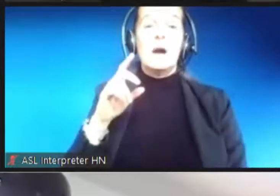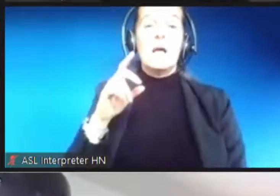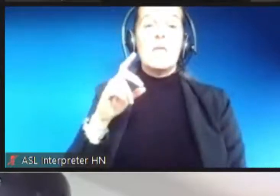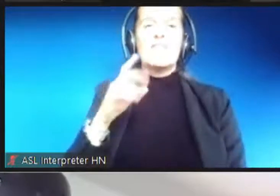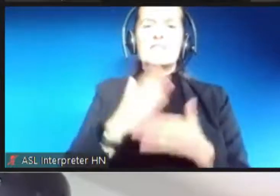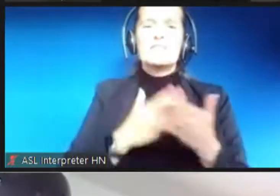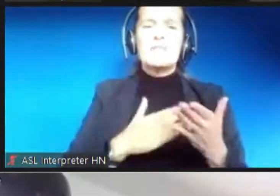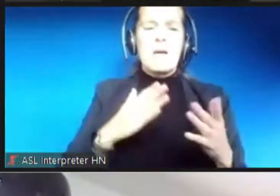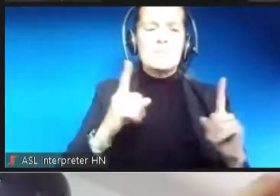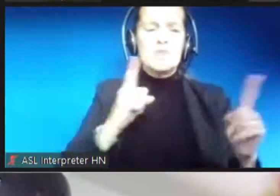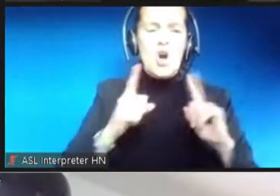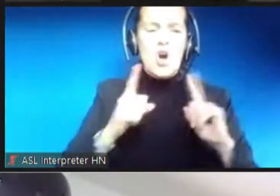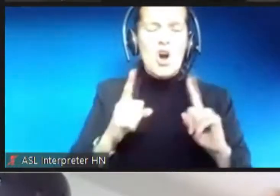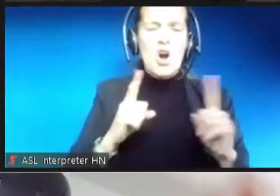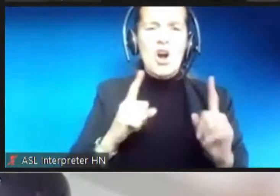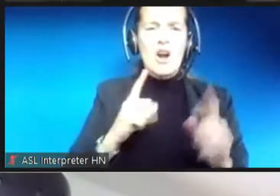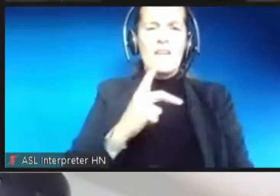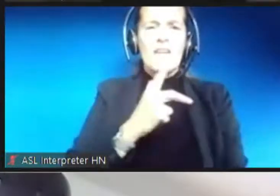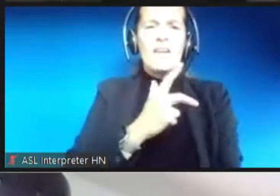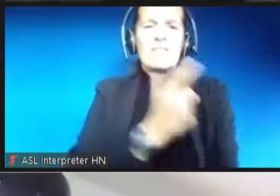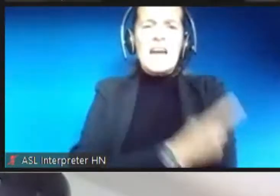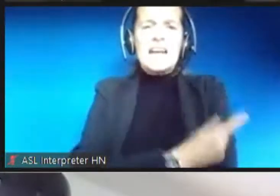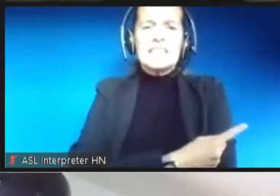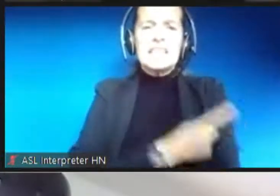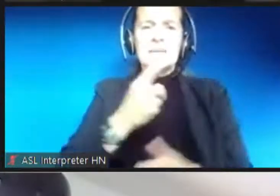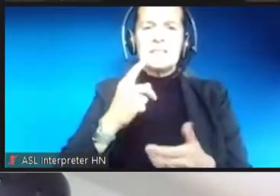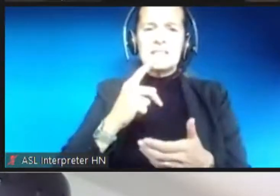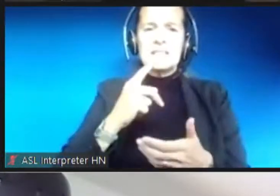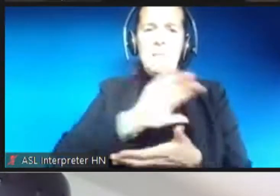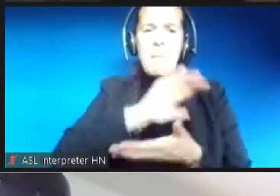that vaccine supply might be going down.